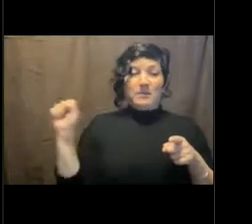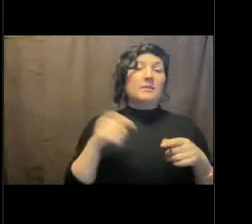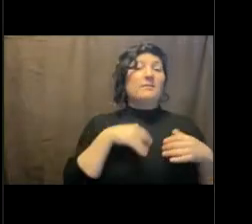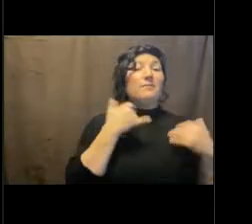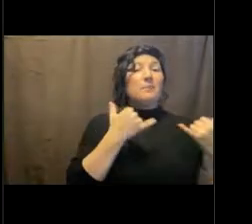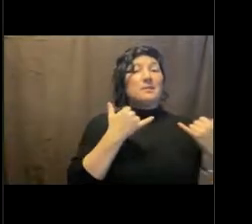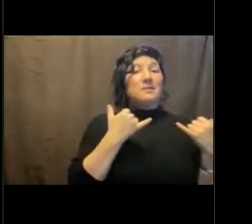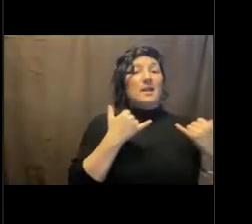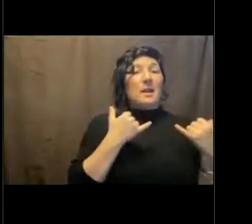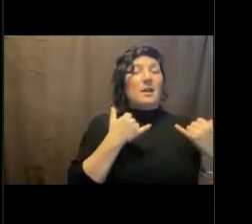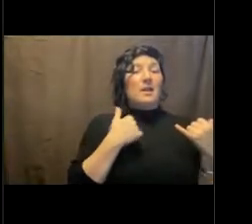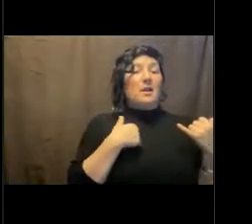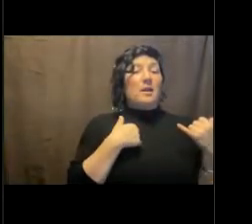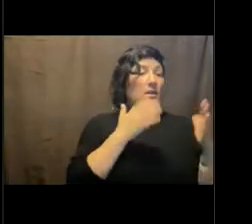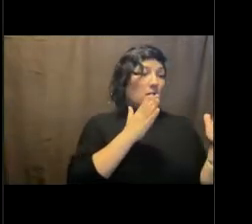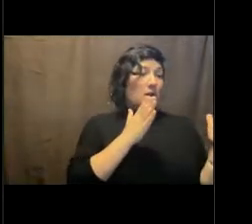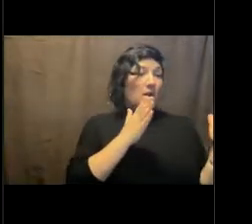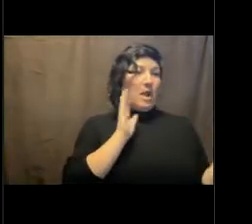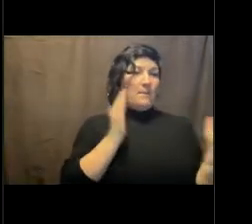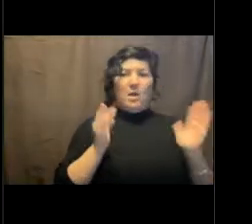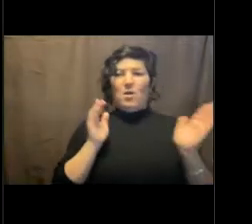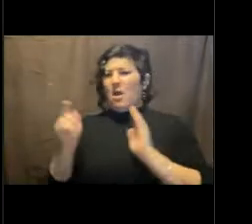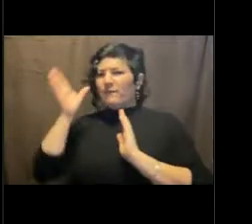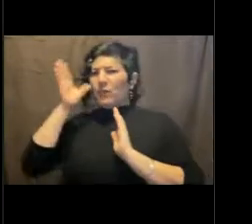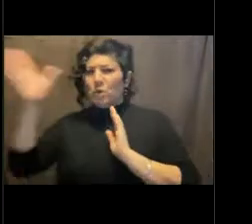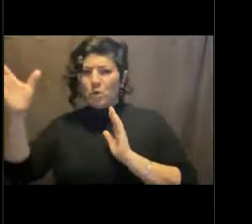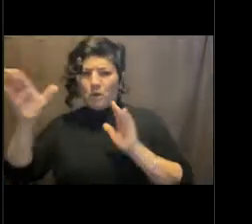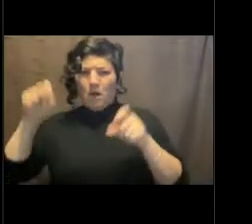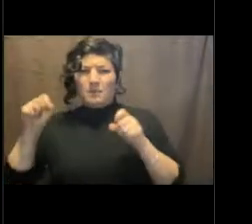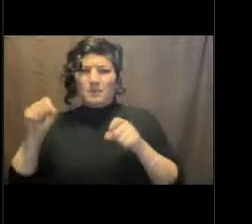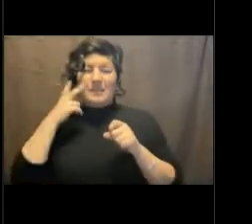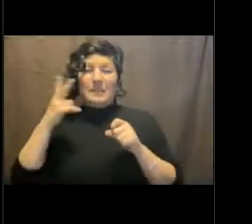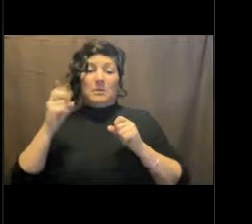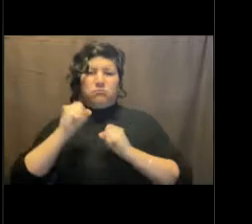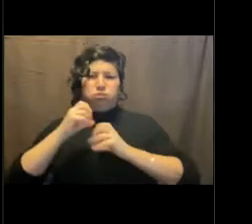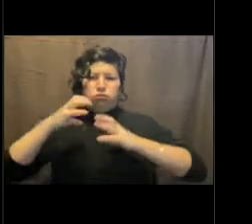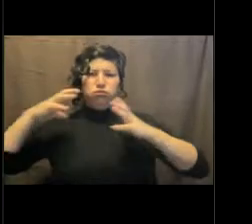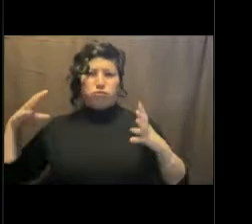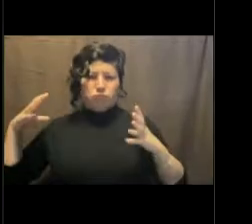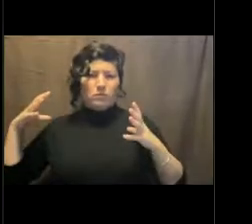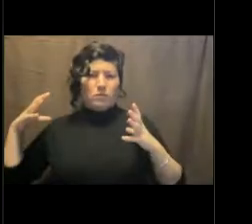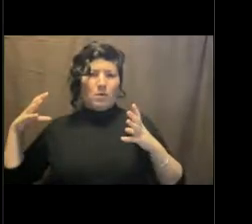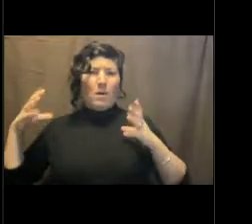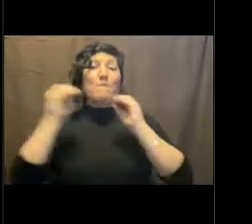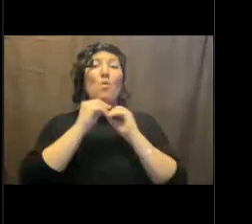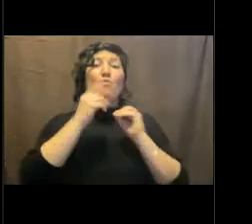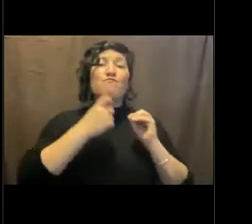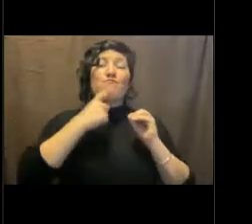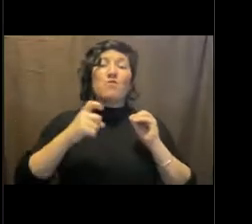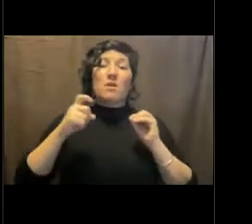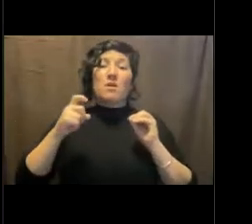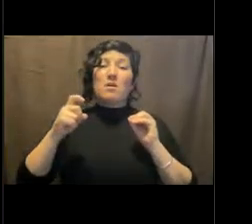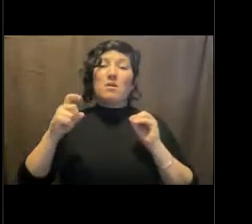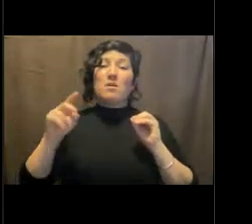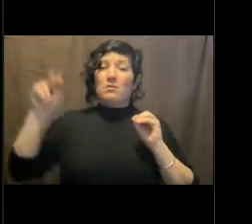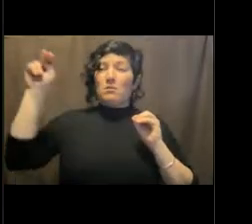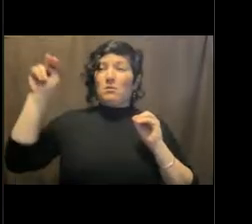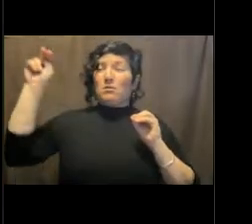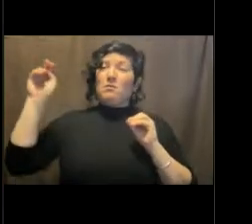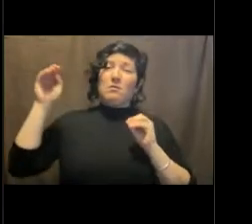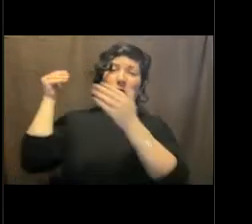habitat on the right hand side, you can see a general expansion of habitat. So you're seeing more red in toward the north, of closer to